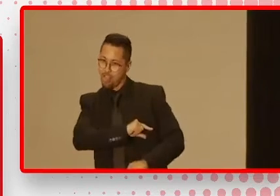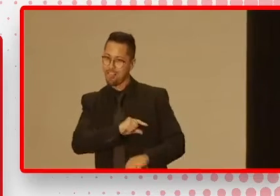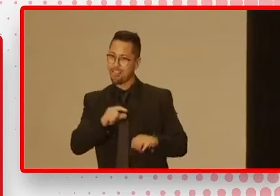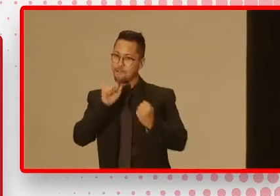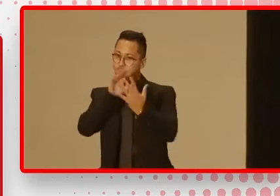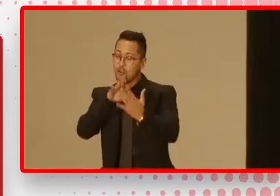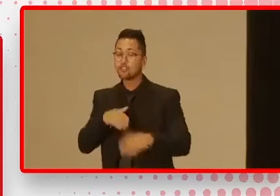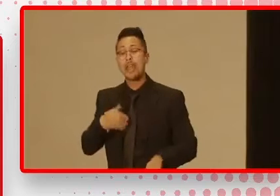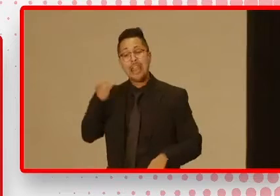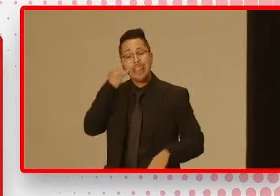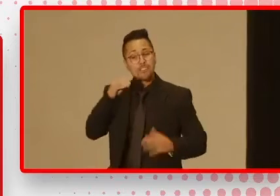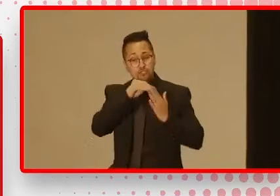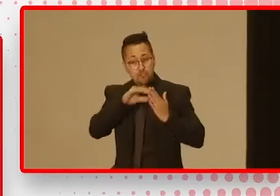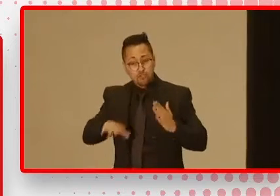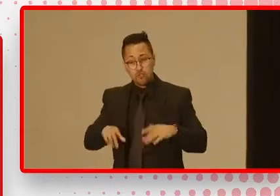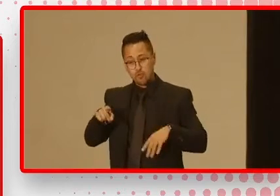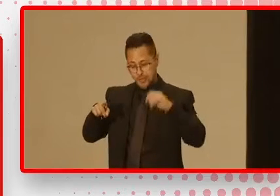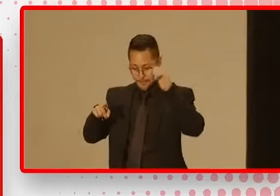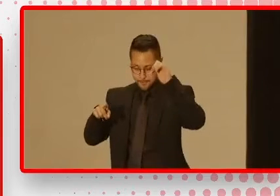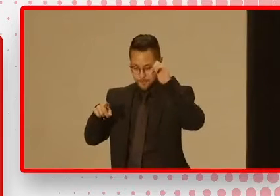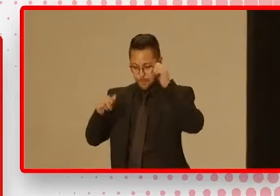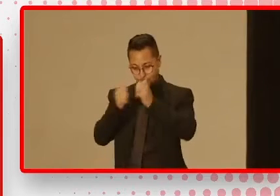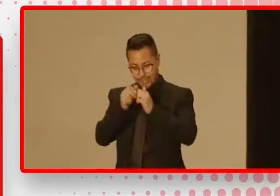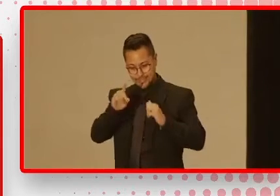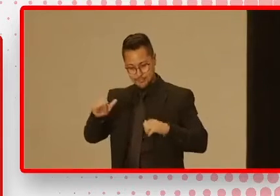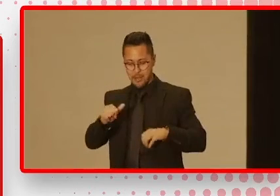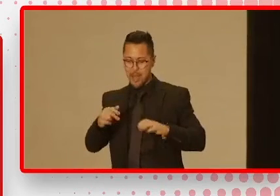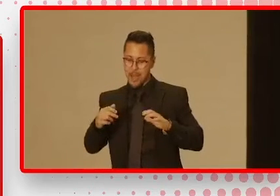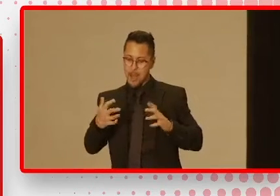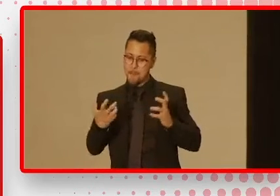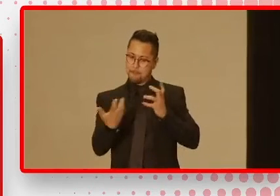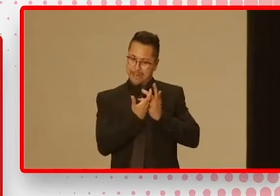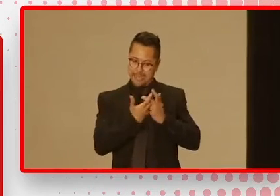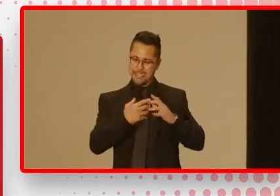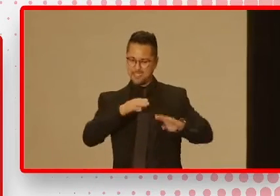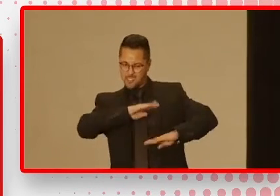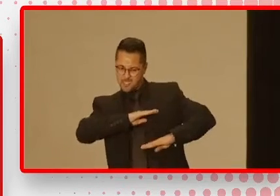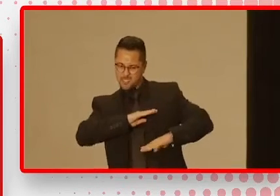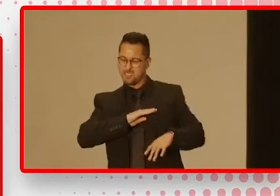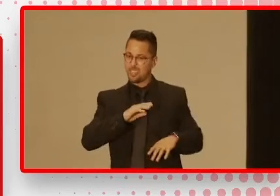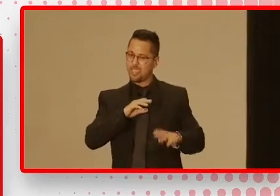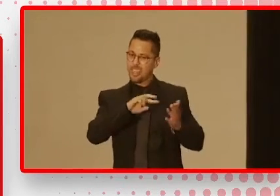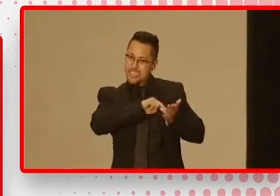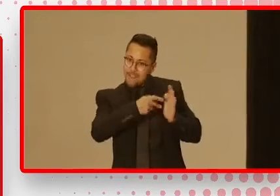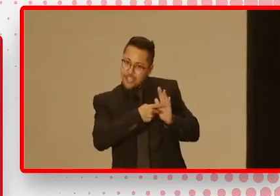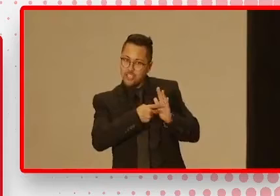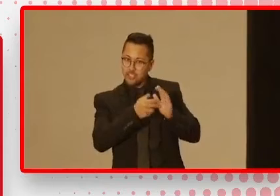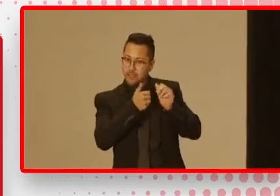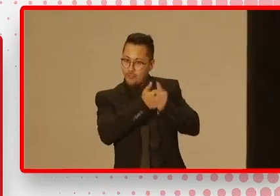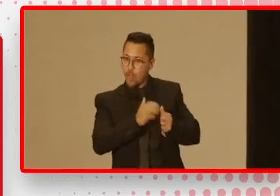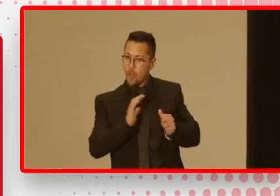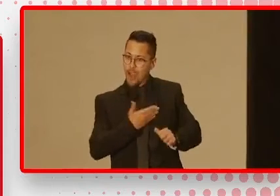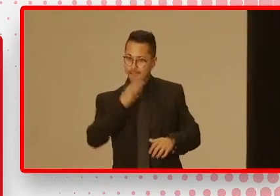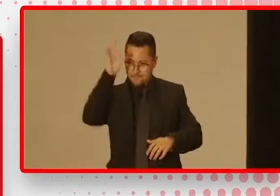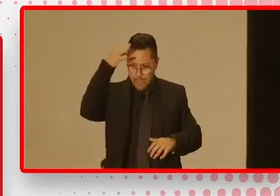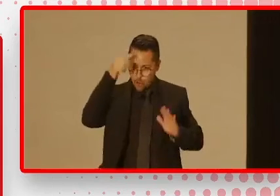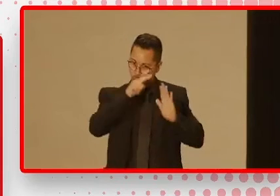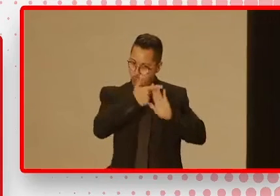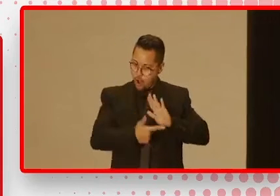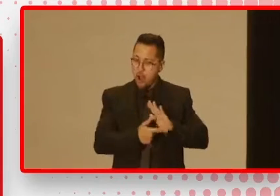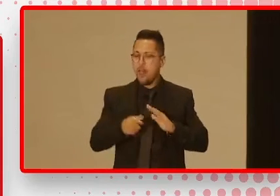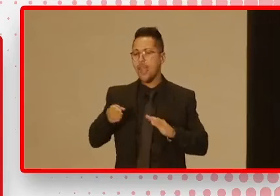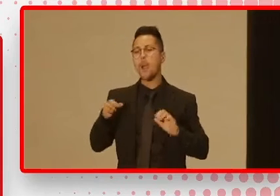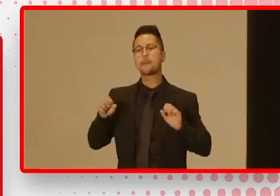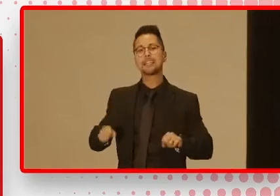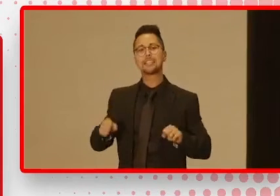meets the student with the disability definition as defined in our federal law, they are considered potentially